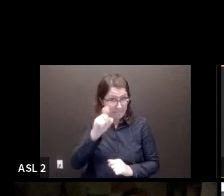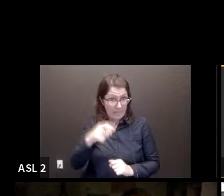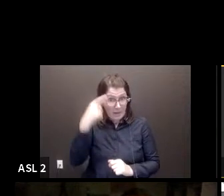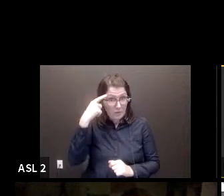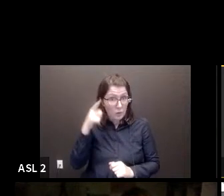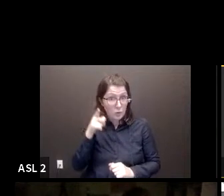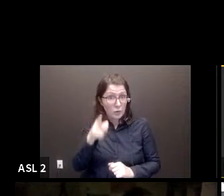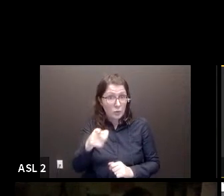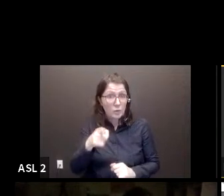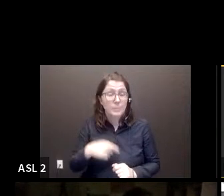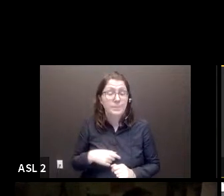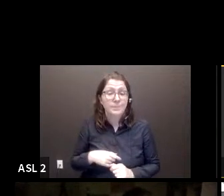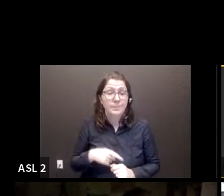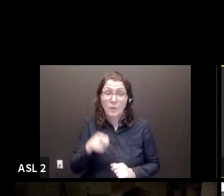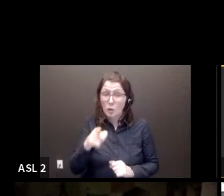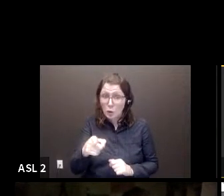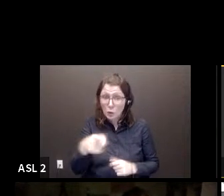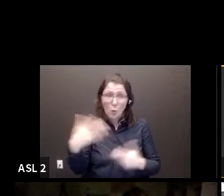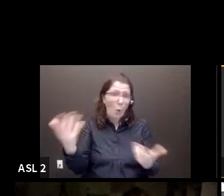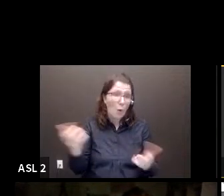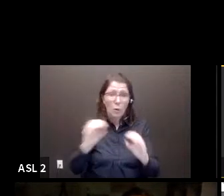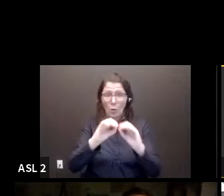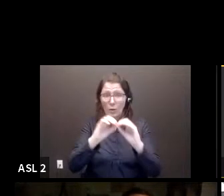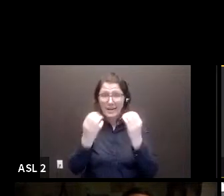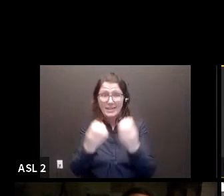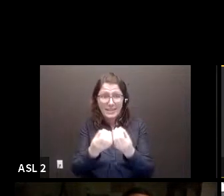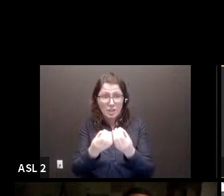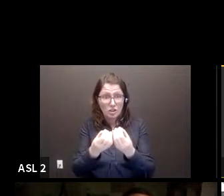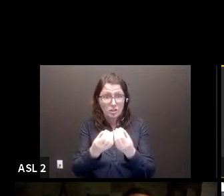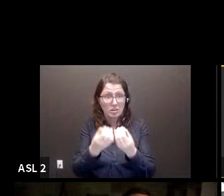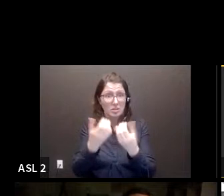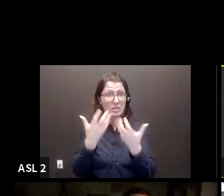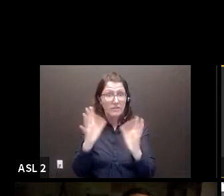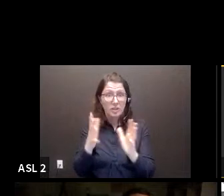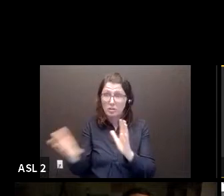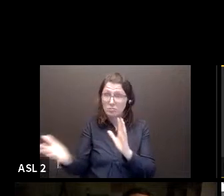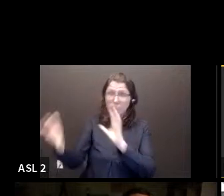about engage the city of ottawa with similar programs